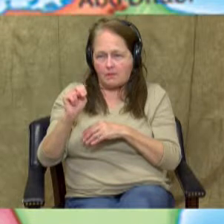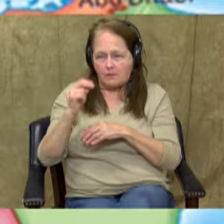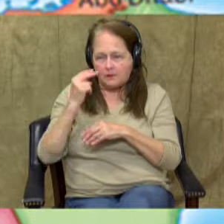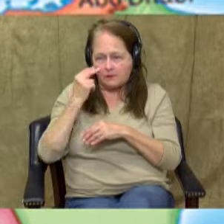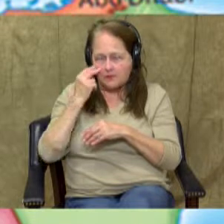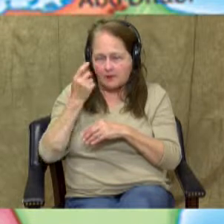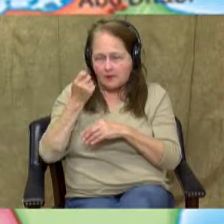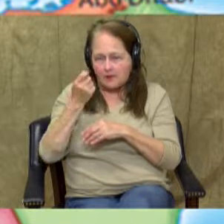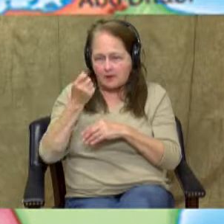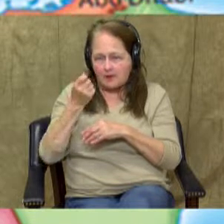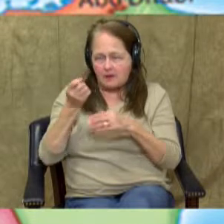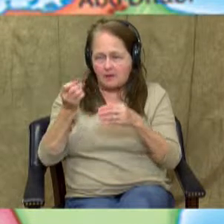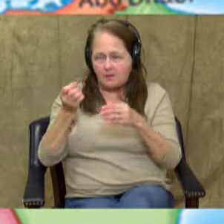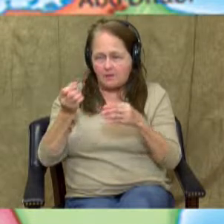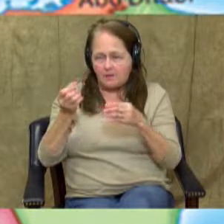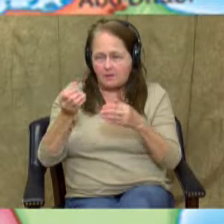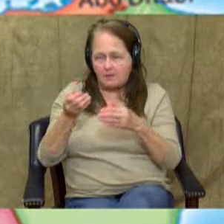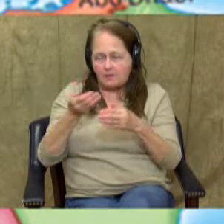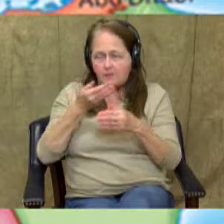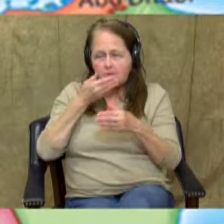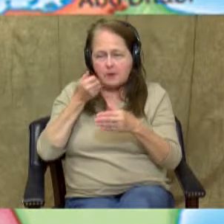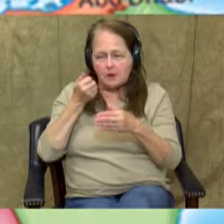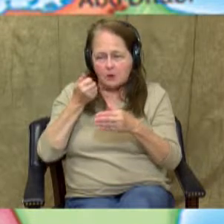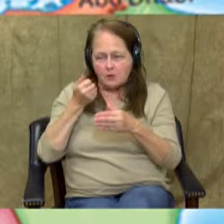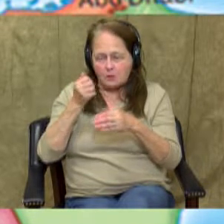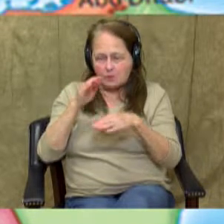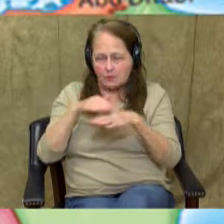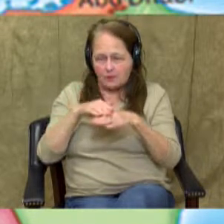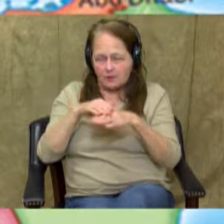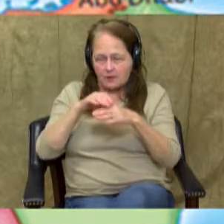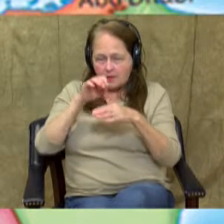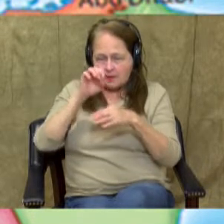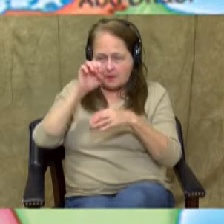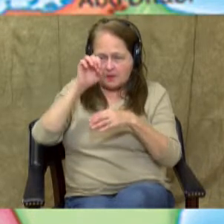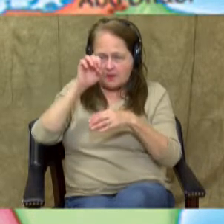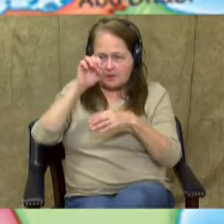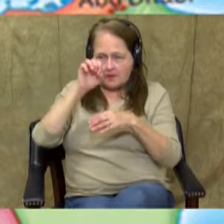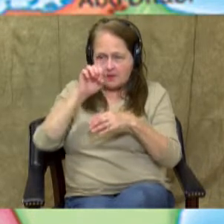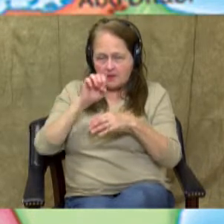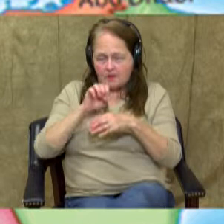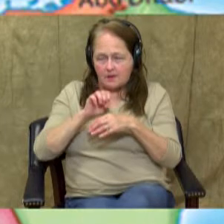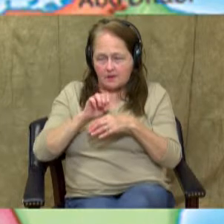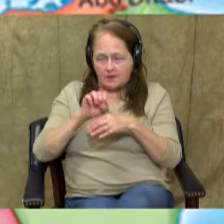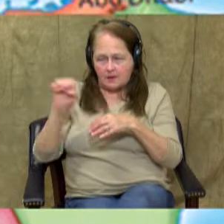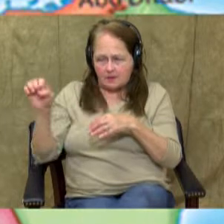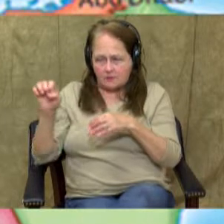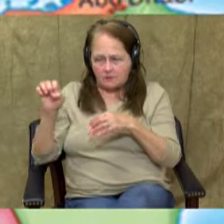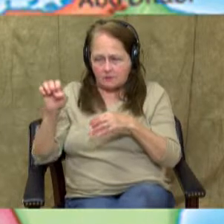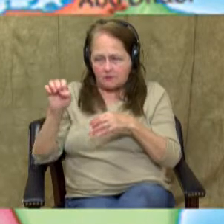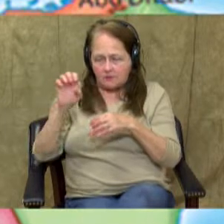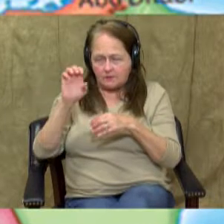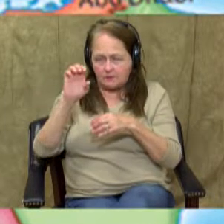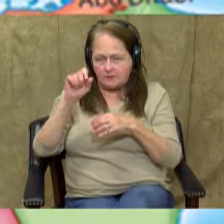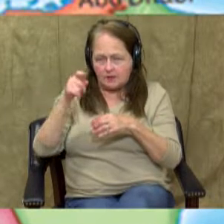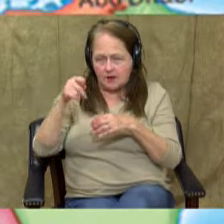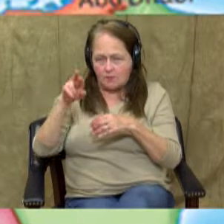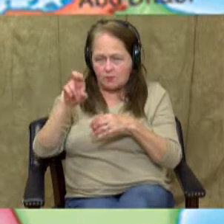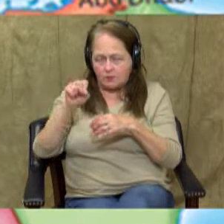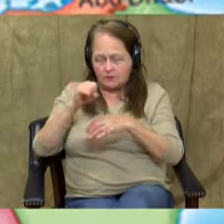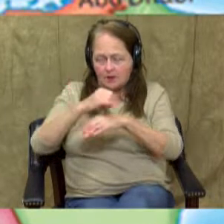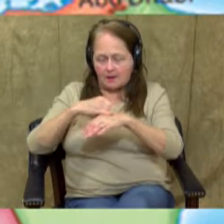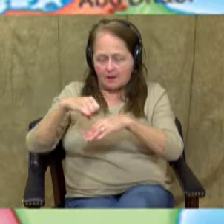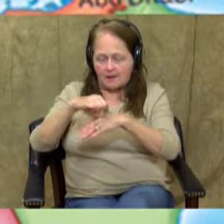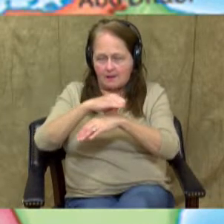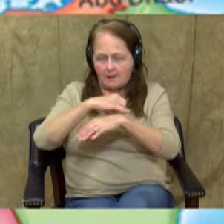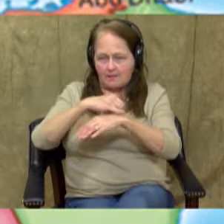better. So let's go to the Mediterranean area. This is on the east part of the Mediterranean. And then there's a country named Cyprus, which is an island